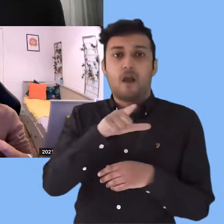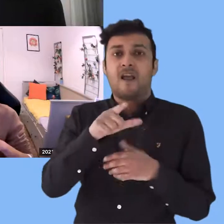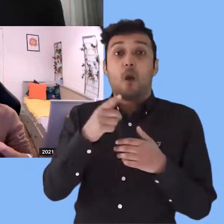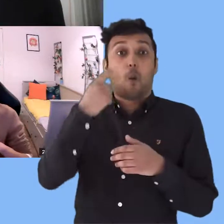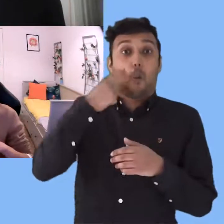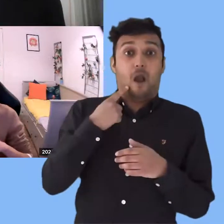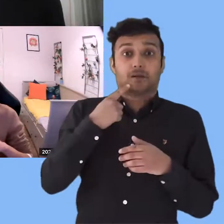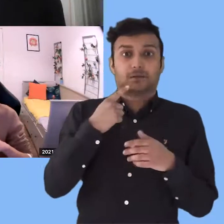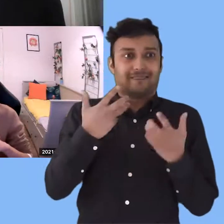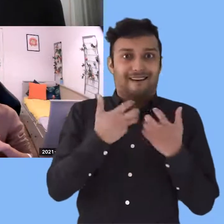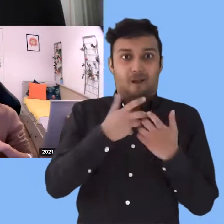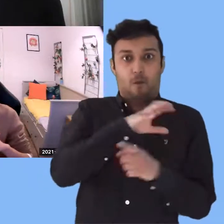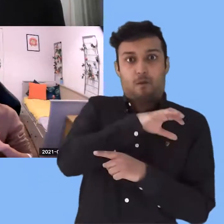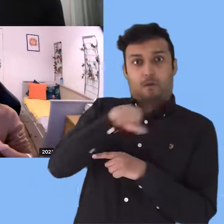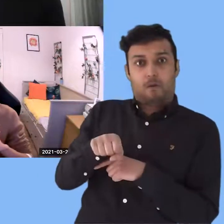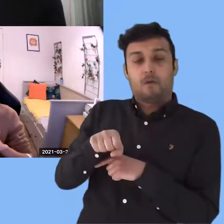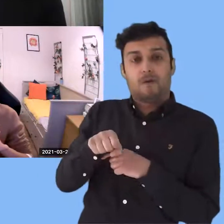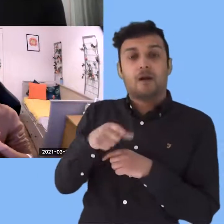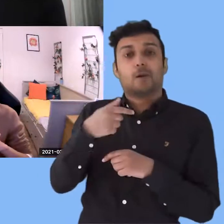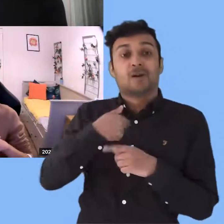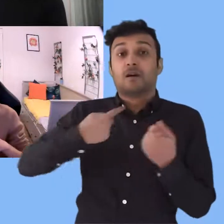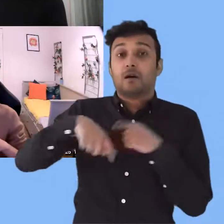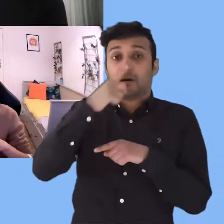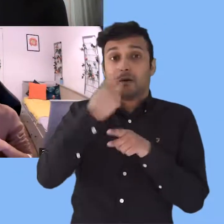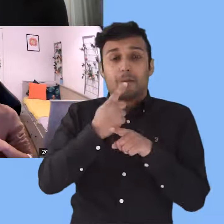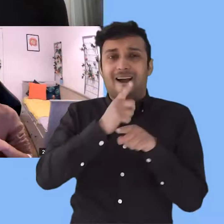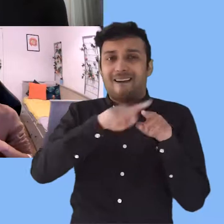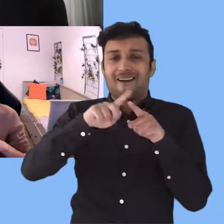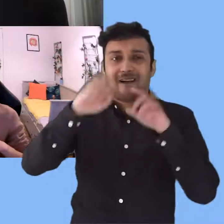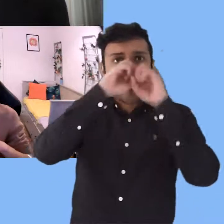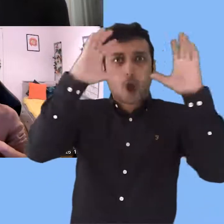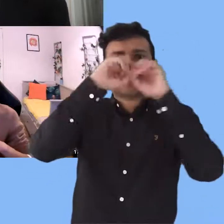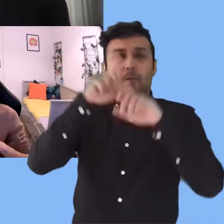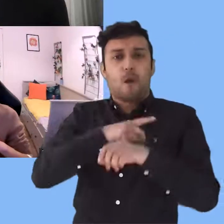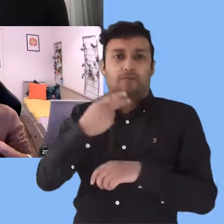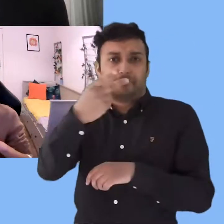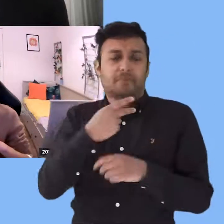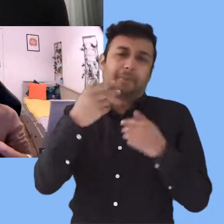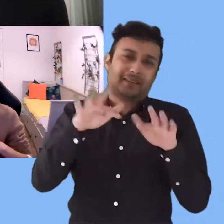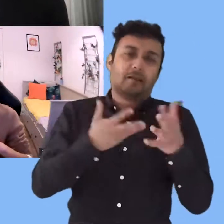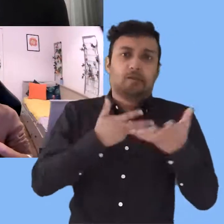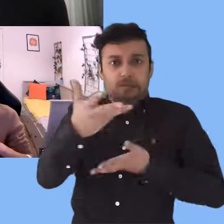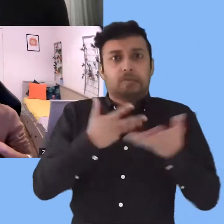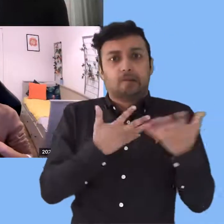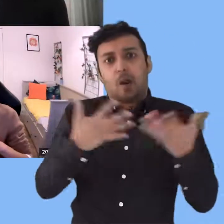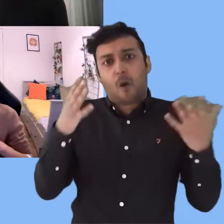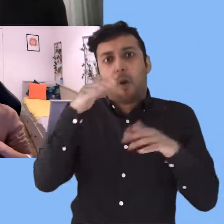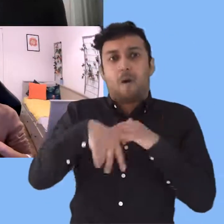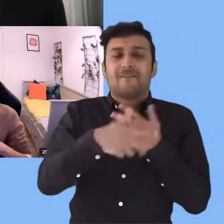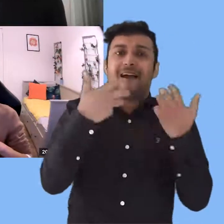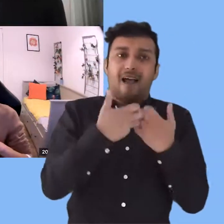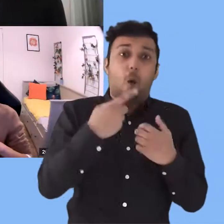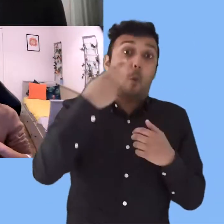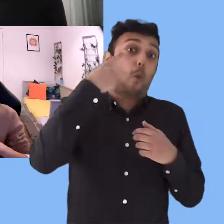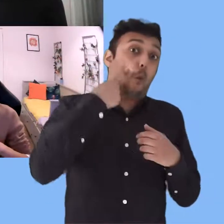Faith, because we've had a lot of conversations about how whiteness operates in the early years. And I guess as somebody who is from the